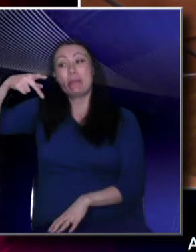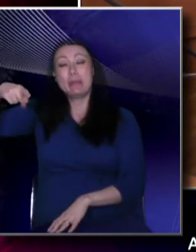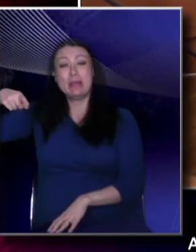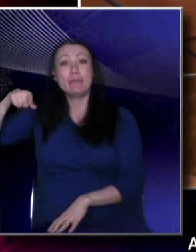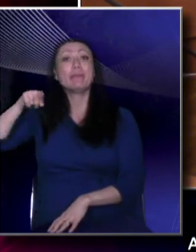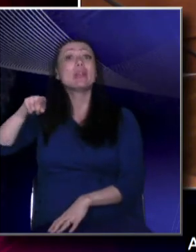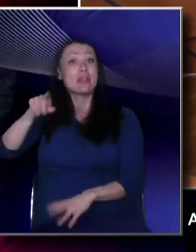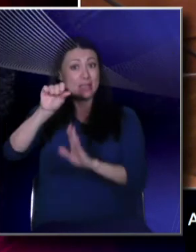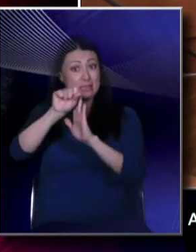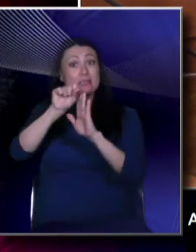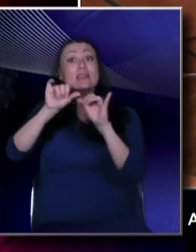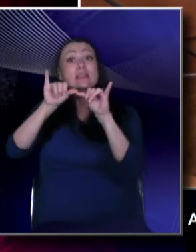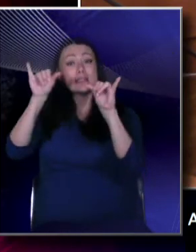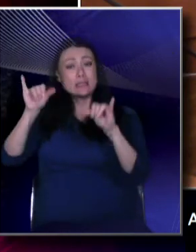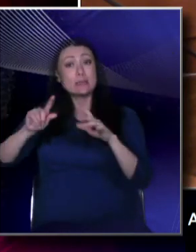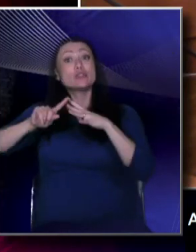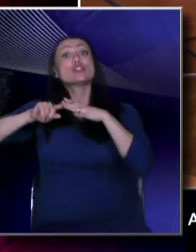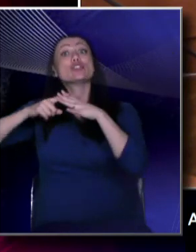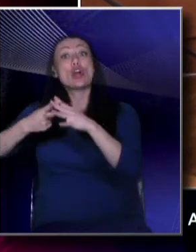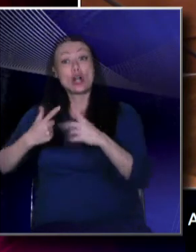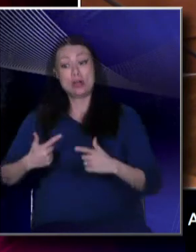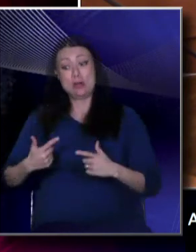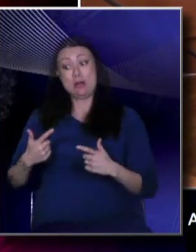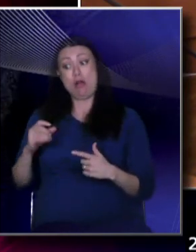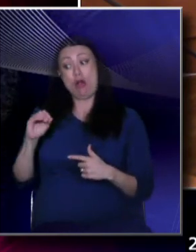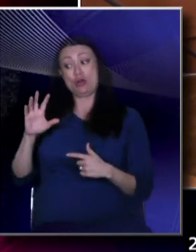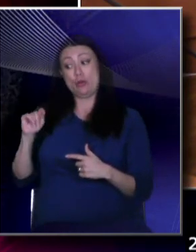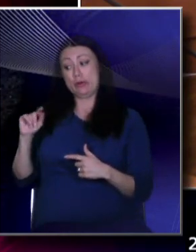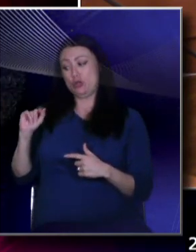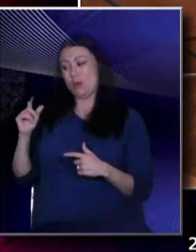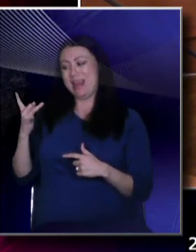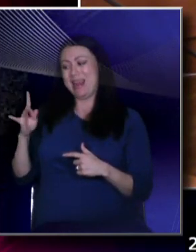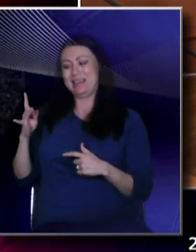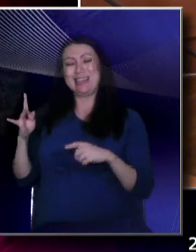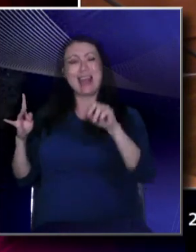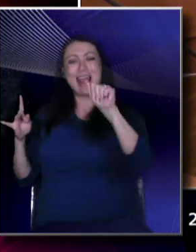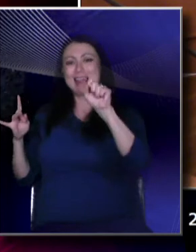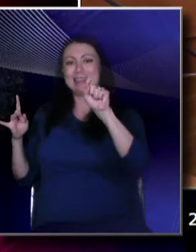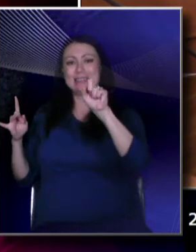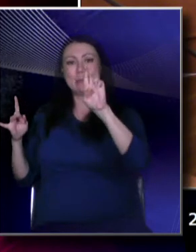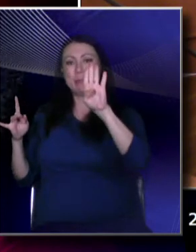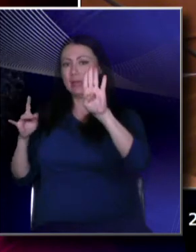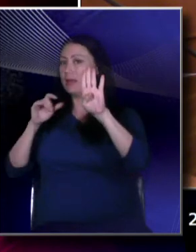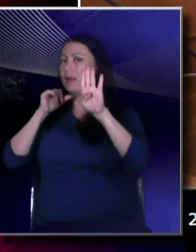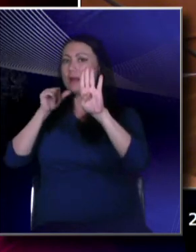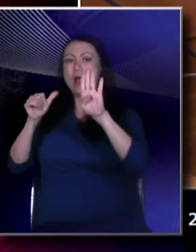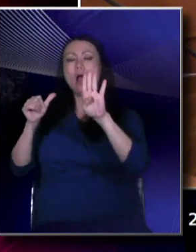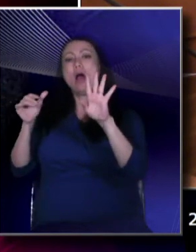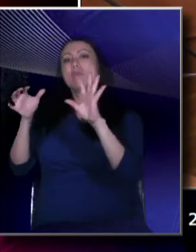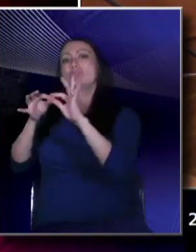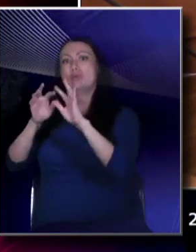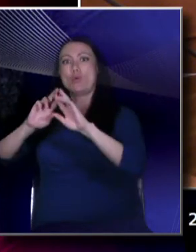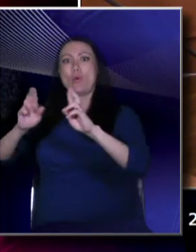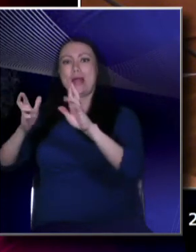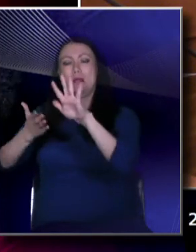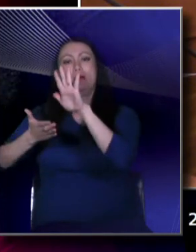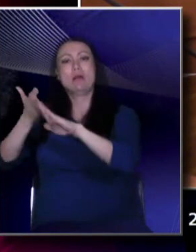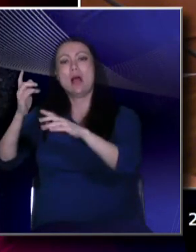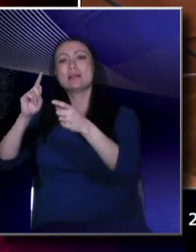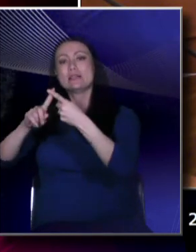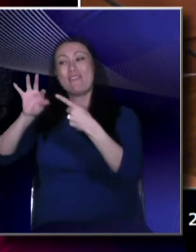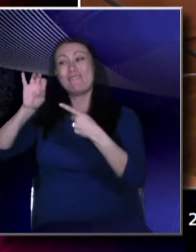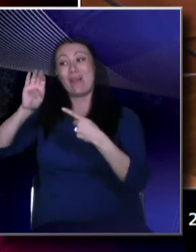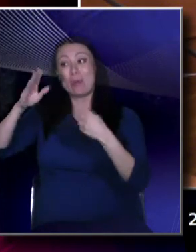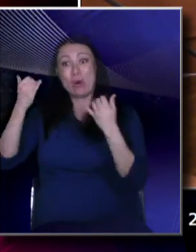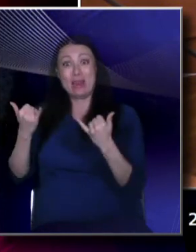system went live in October of 2018, ASDB did not begin going live until February of this